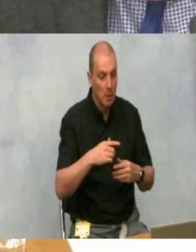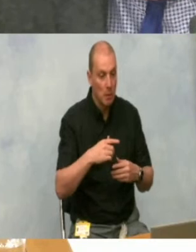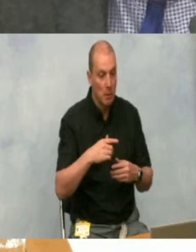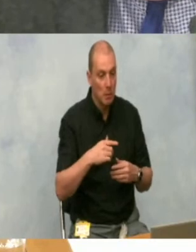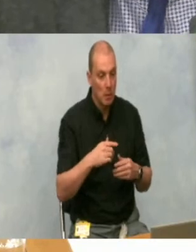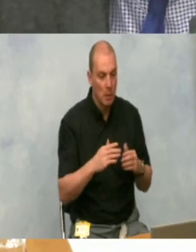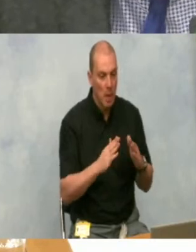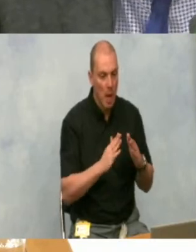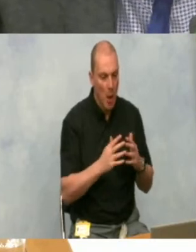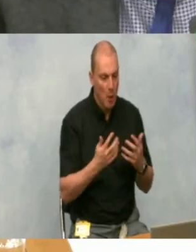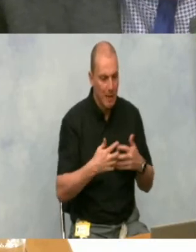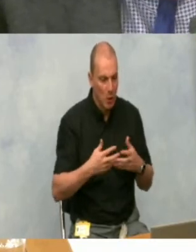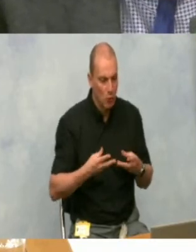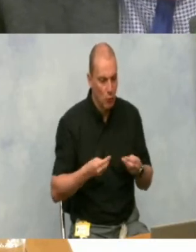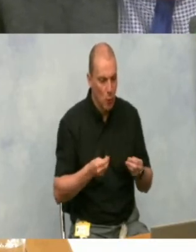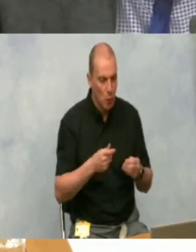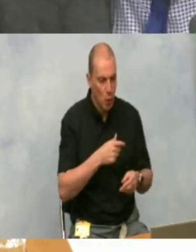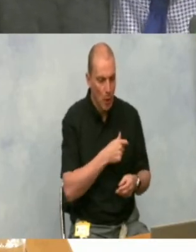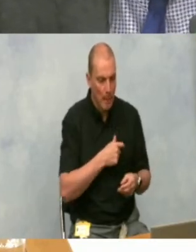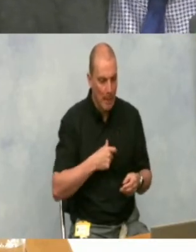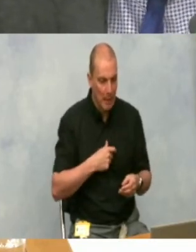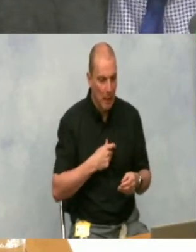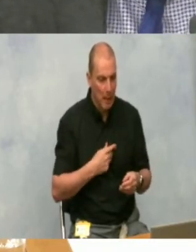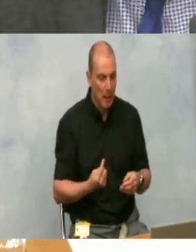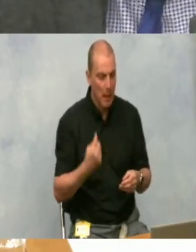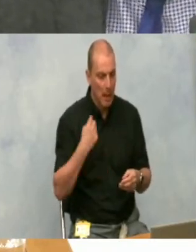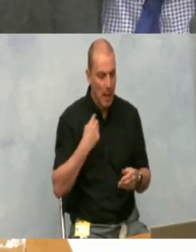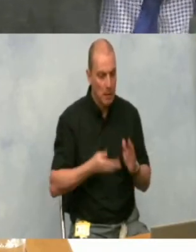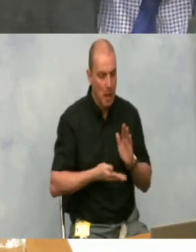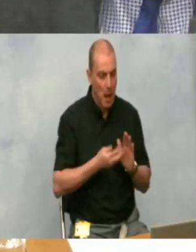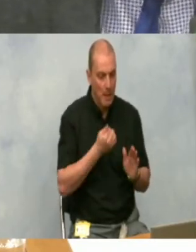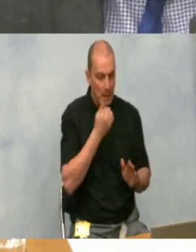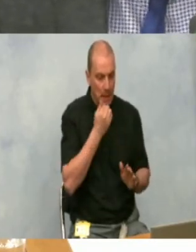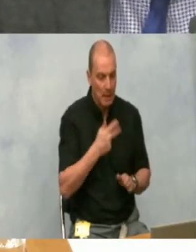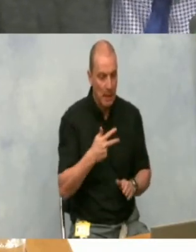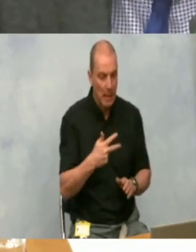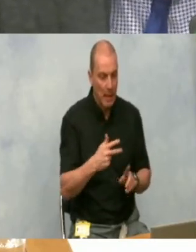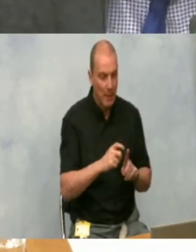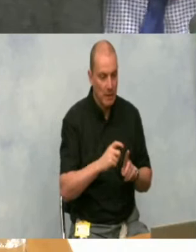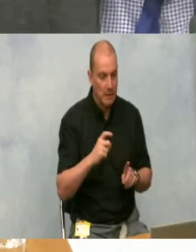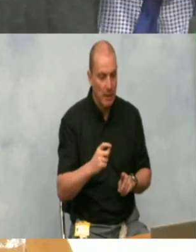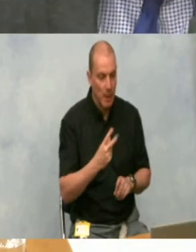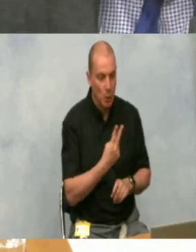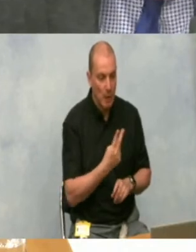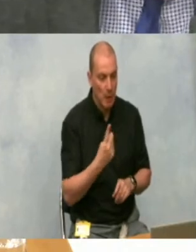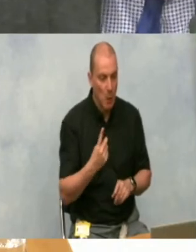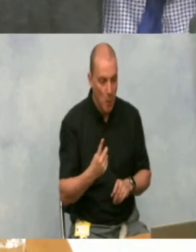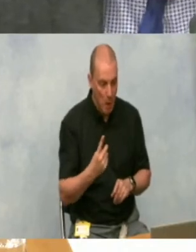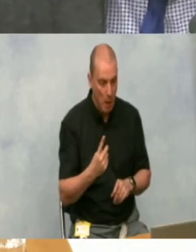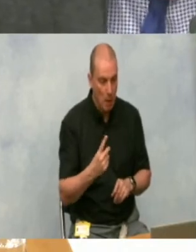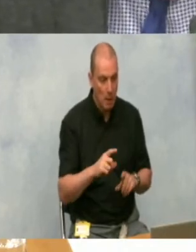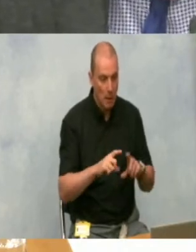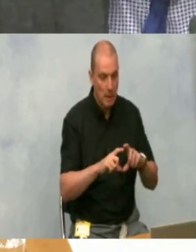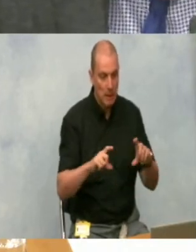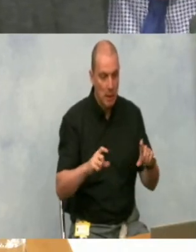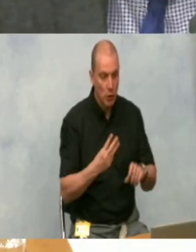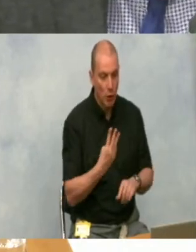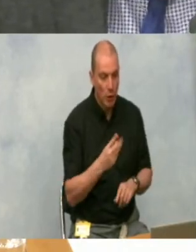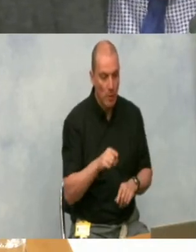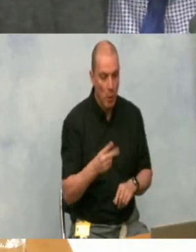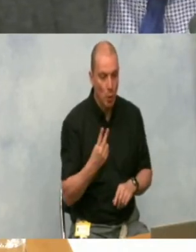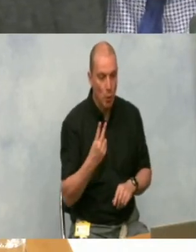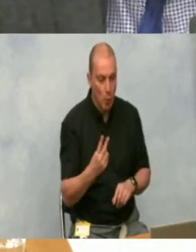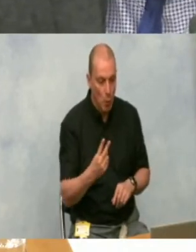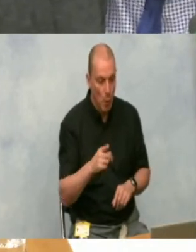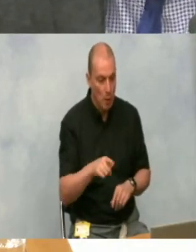Technical Resources Committee, with the last update provided on the 8th of December 2021. I'd highlight section 3.2, which notes the